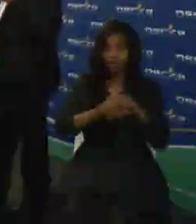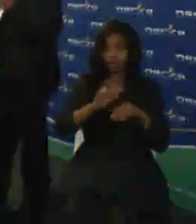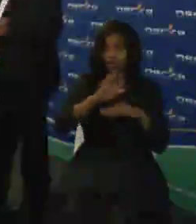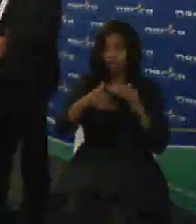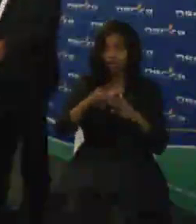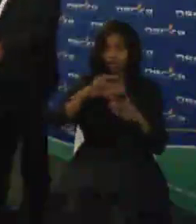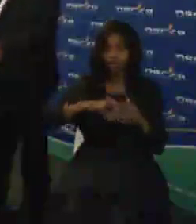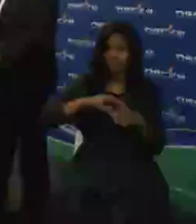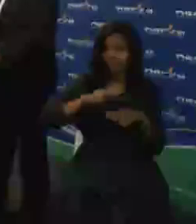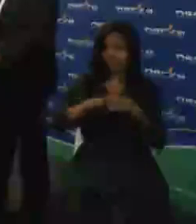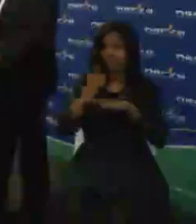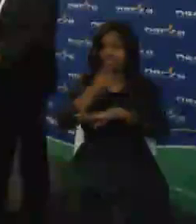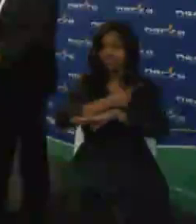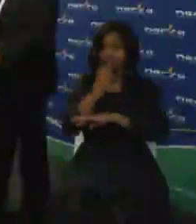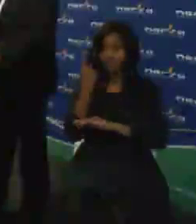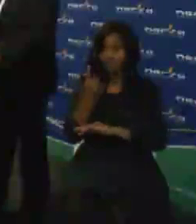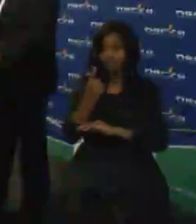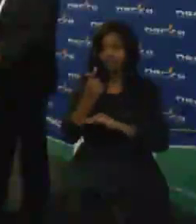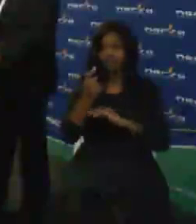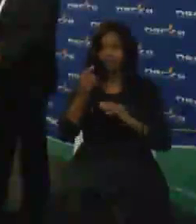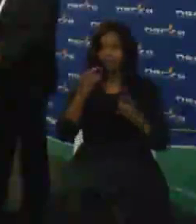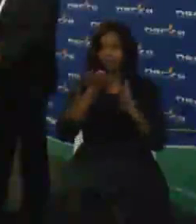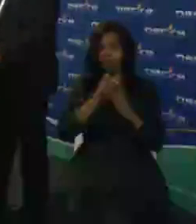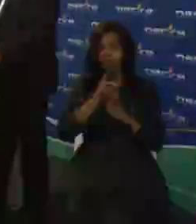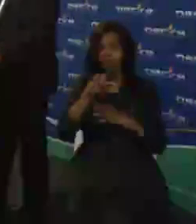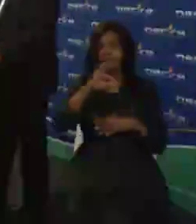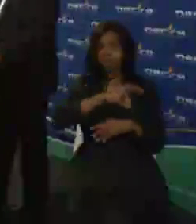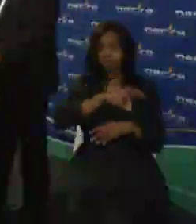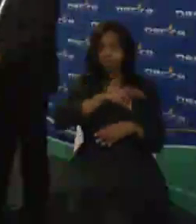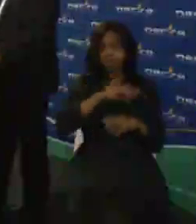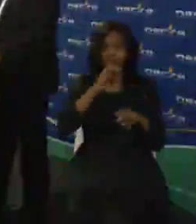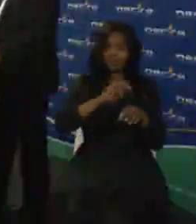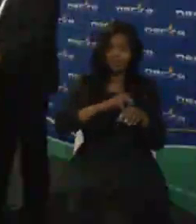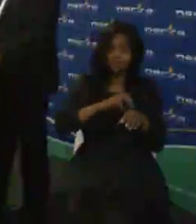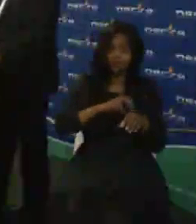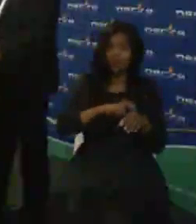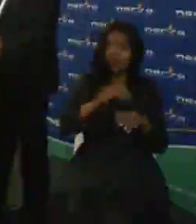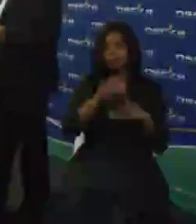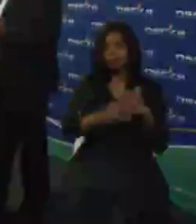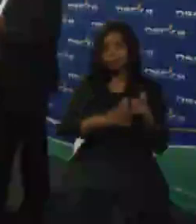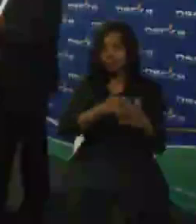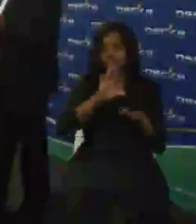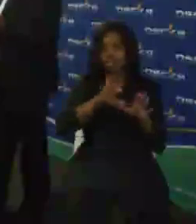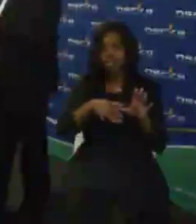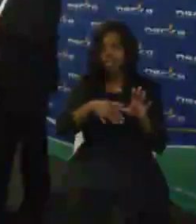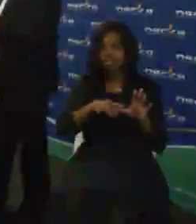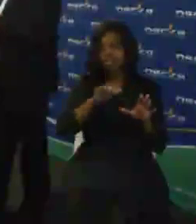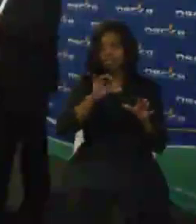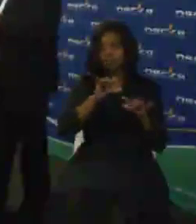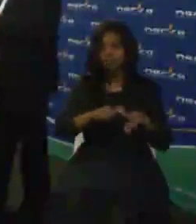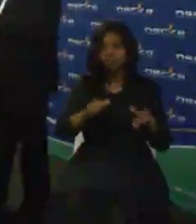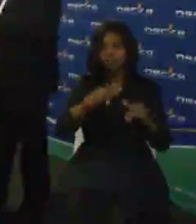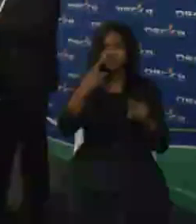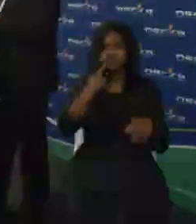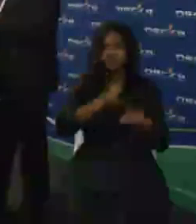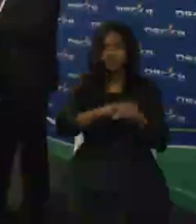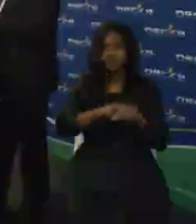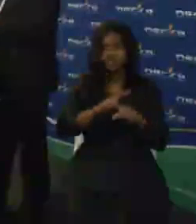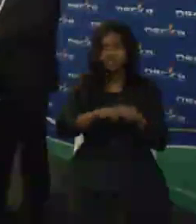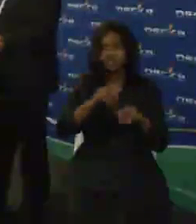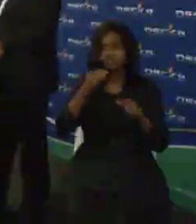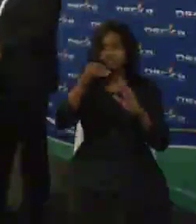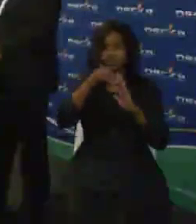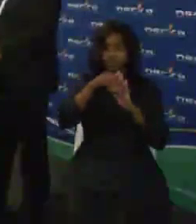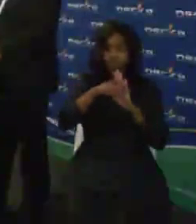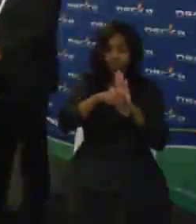revenue on day one through a revenue requirement process, rather than waiting for the time to